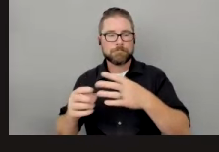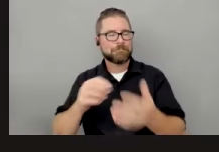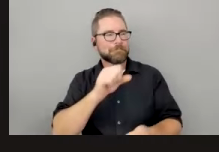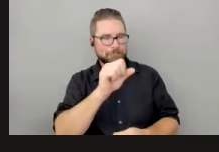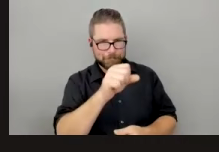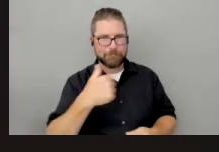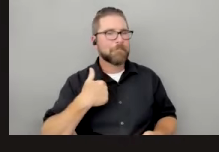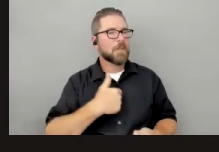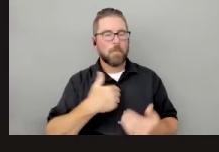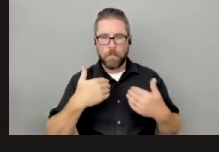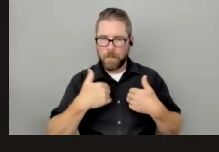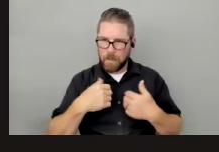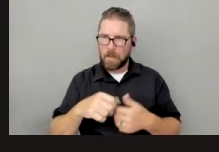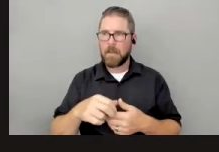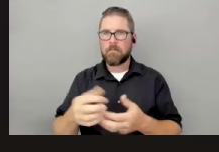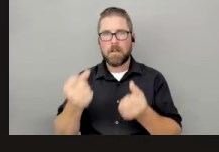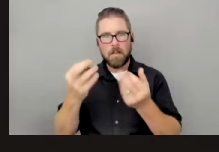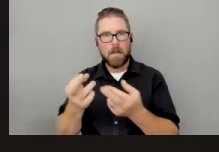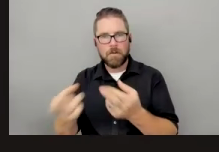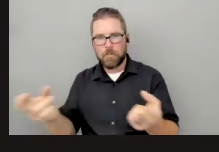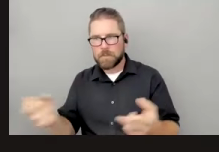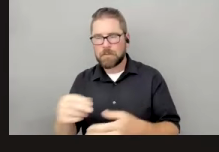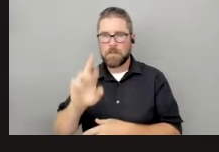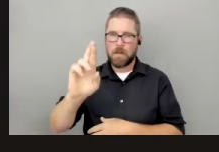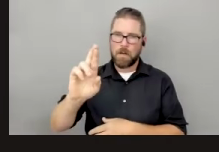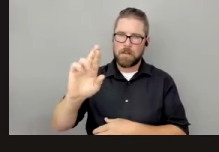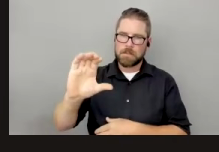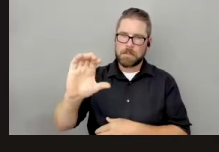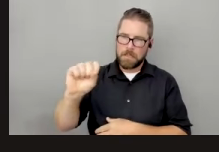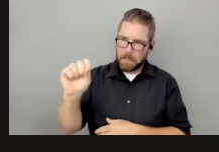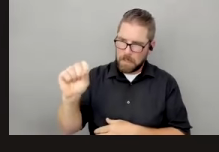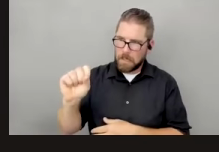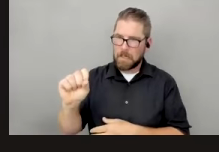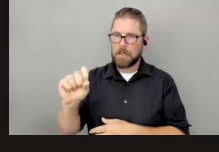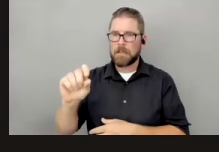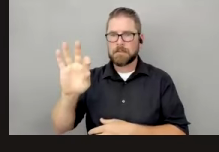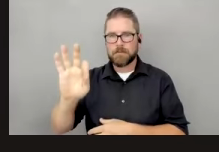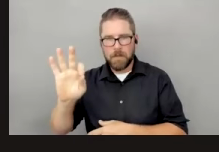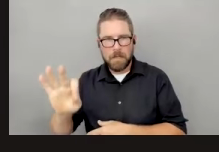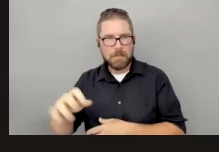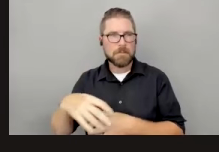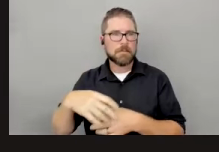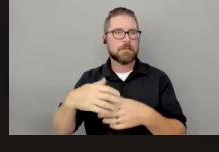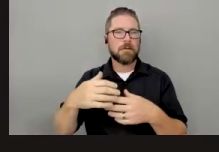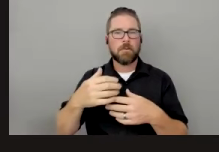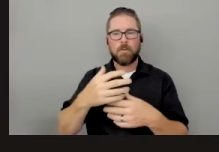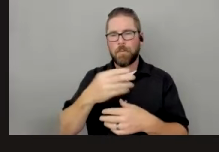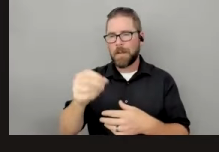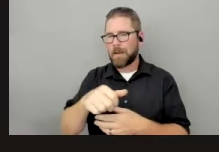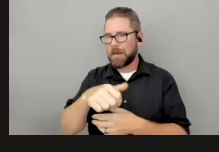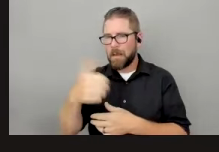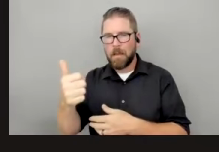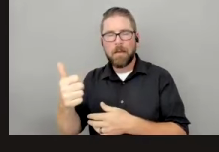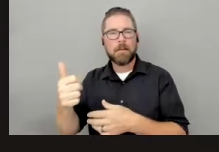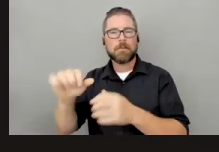like the Marjaree Mason, RCS Fresno, which is the Great Counseling Services of Fresno. We have Beloved Survivors. It just depends on the